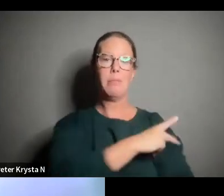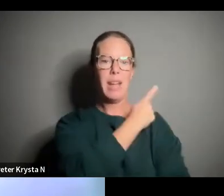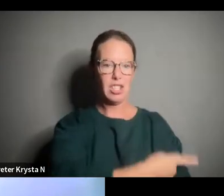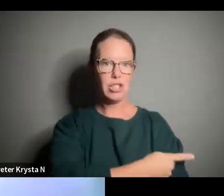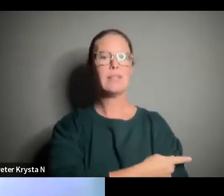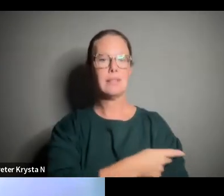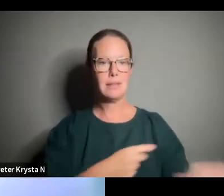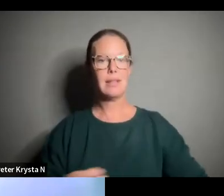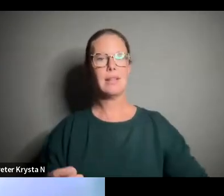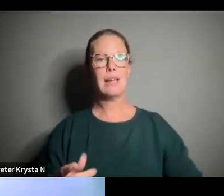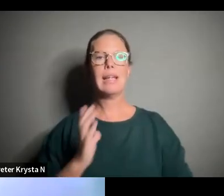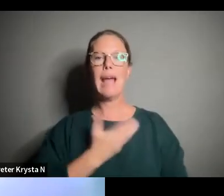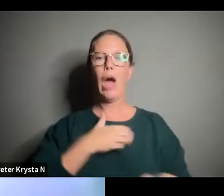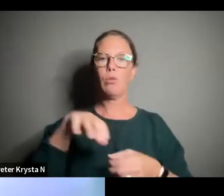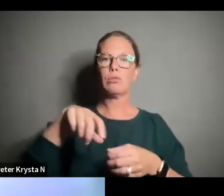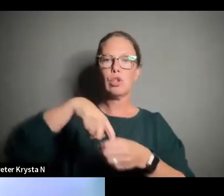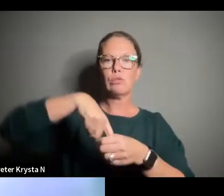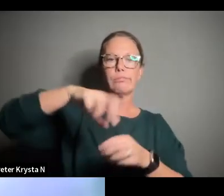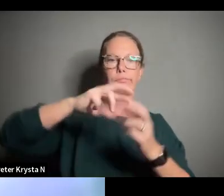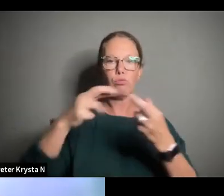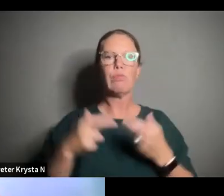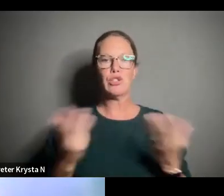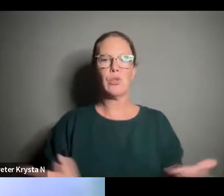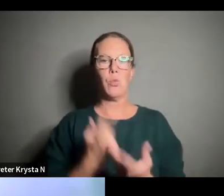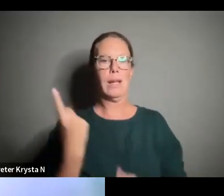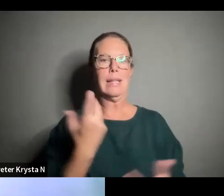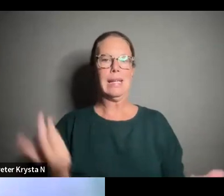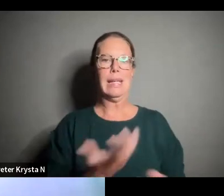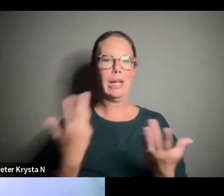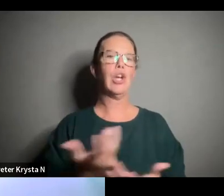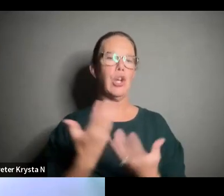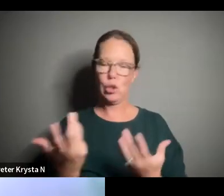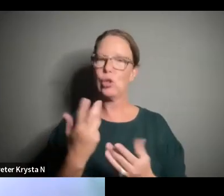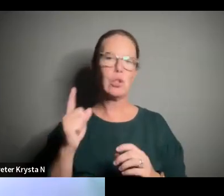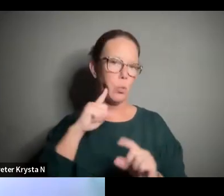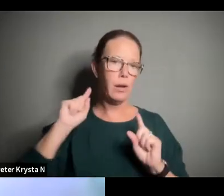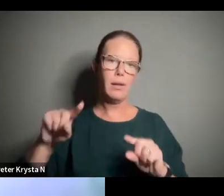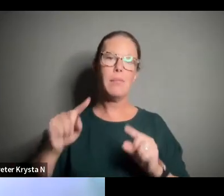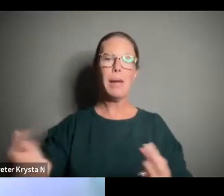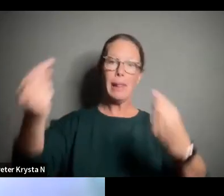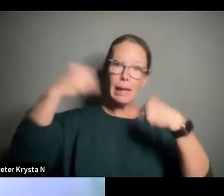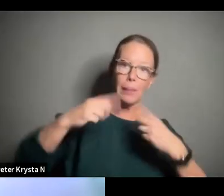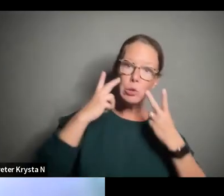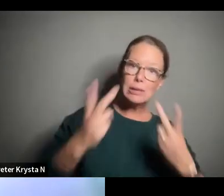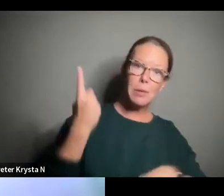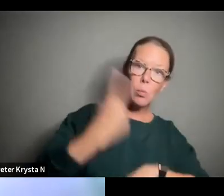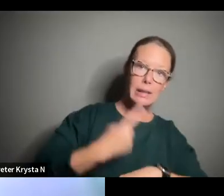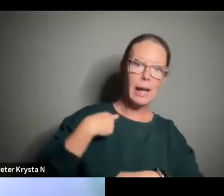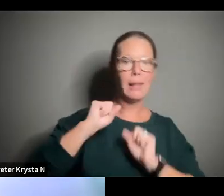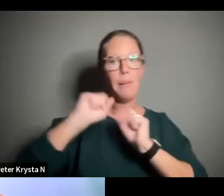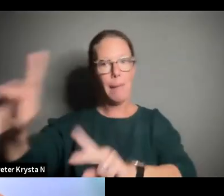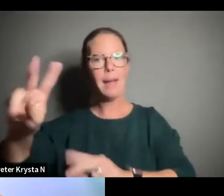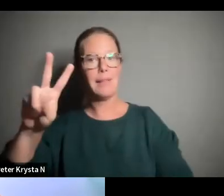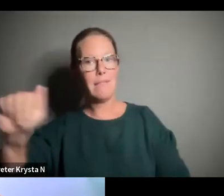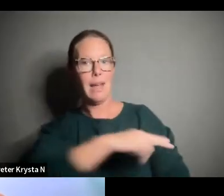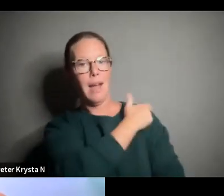the regional spinal cord one here in Cleveland. So we do them routinely at our VA. They may come over to see me for a day, then they go back to the